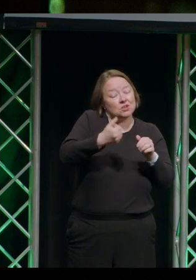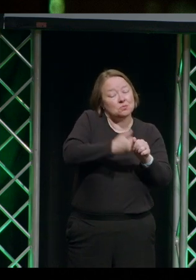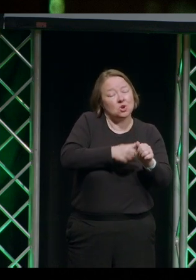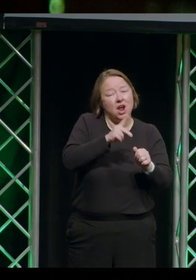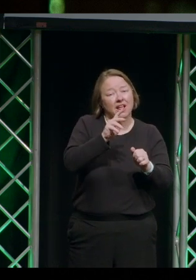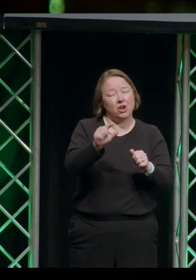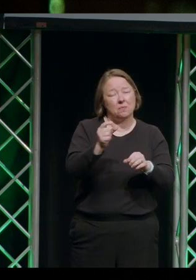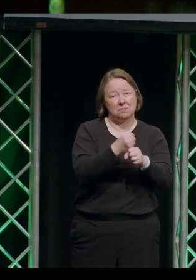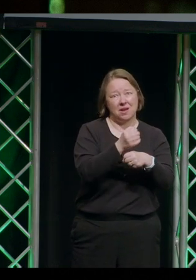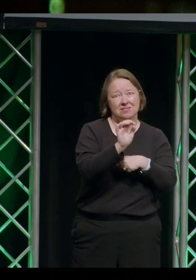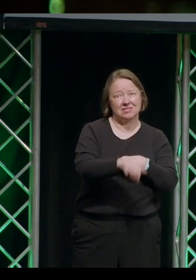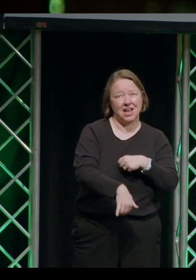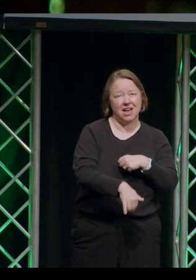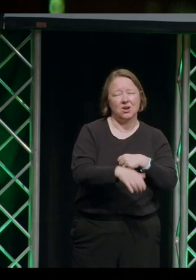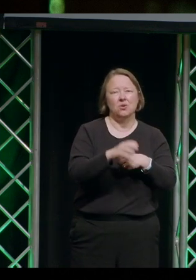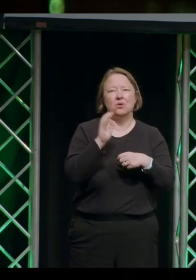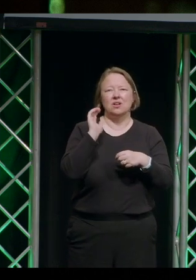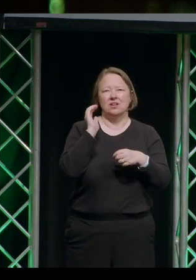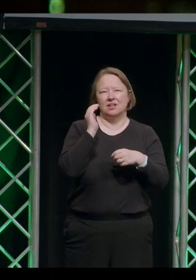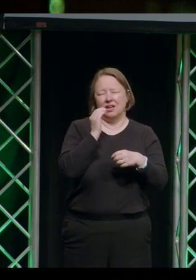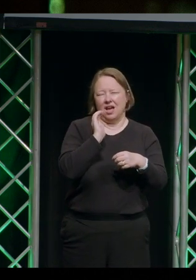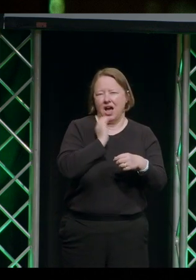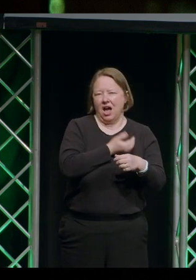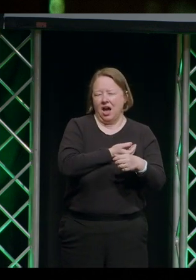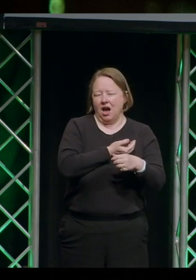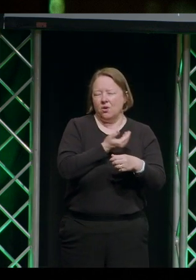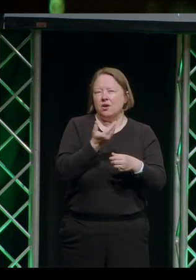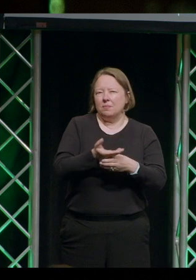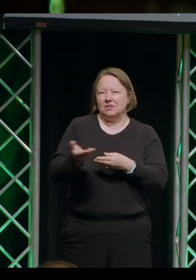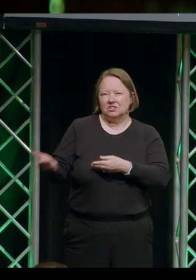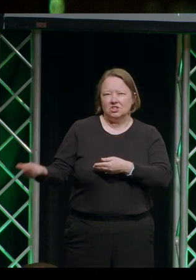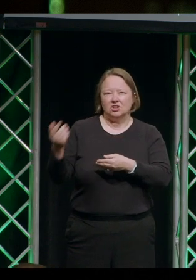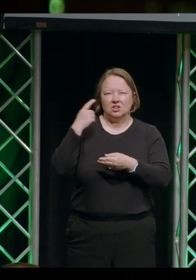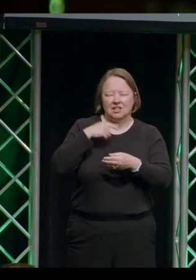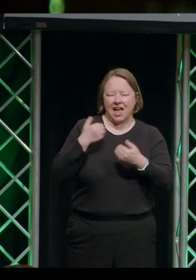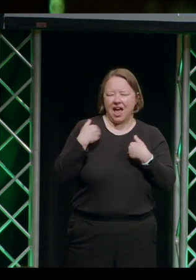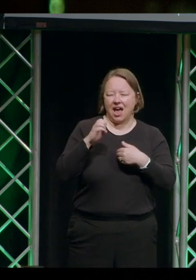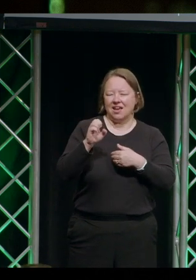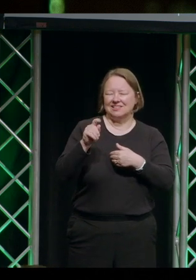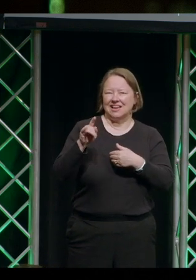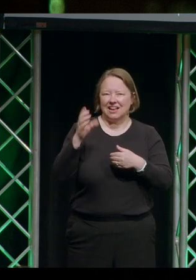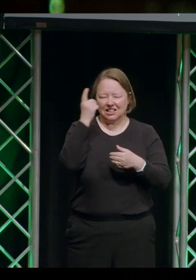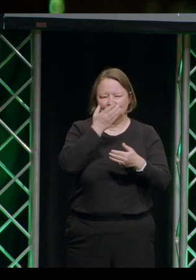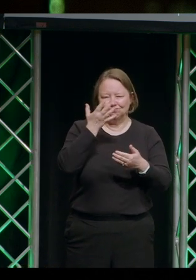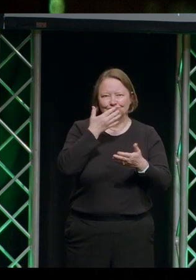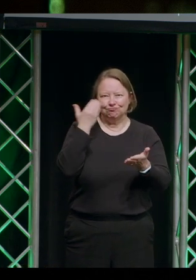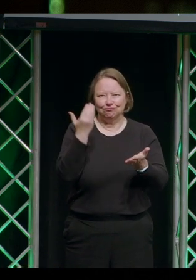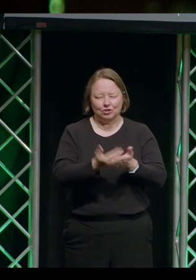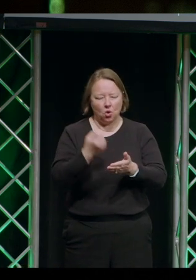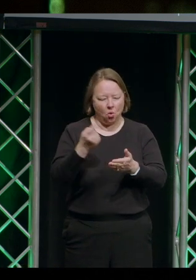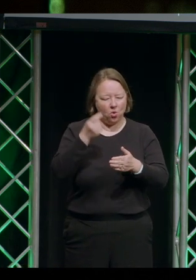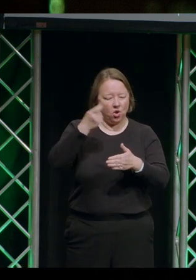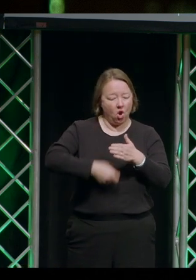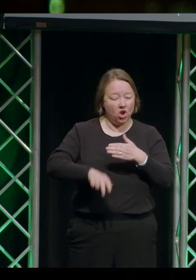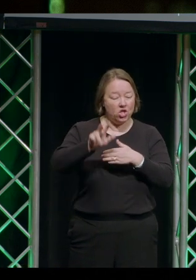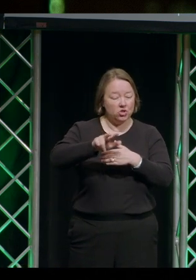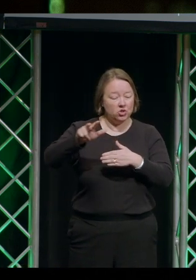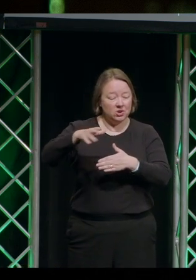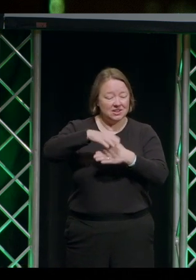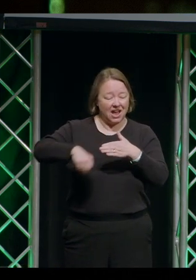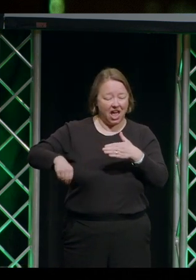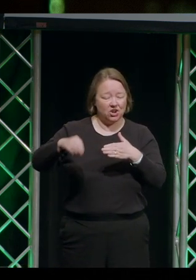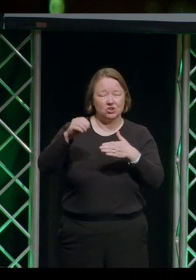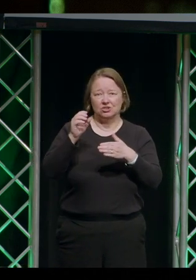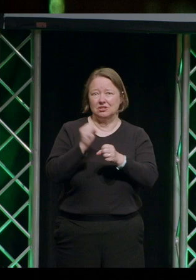create, while our fully customized material with integrated aesthetics and preservatives would only cost $33 per kilogram to